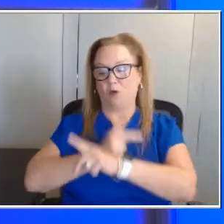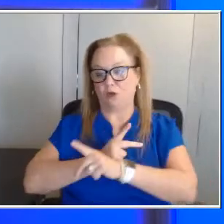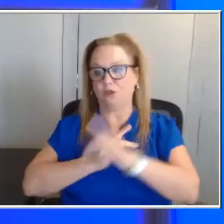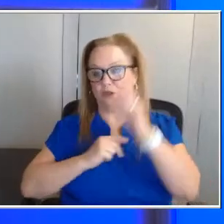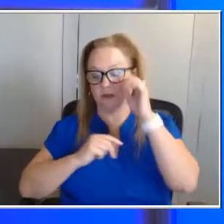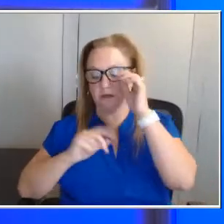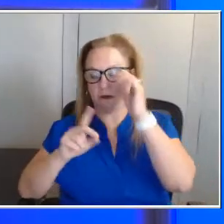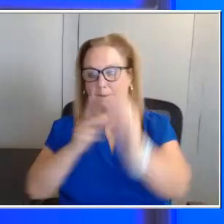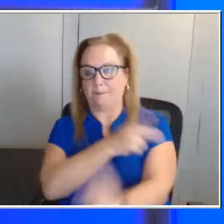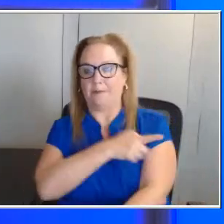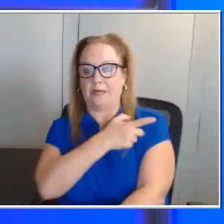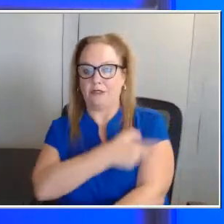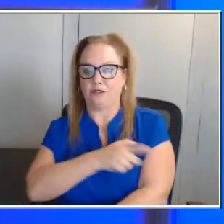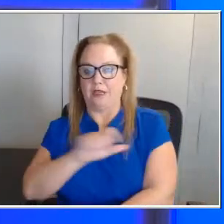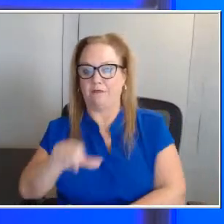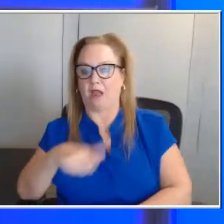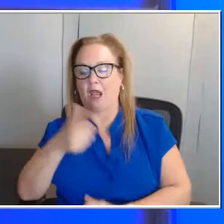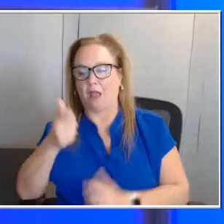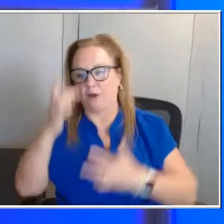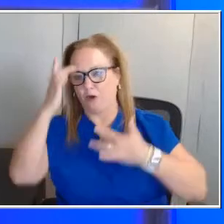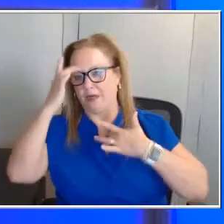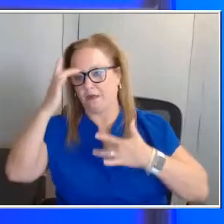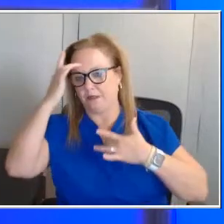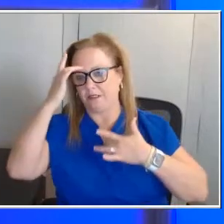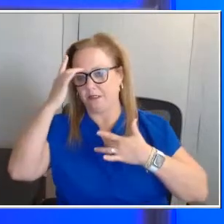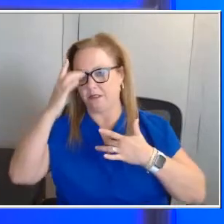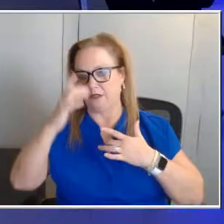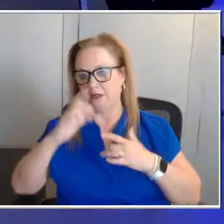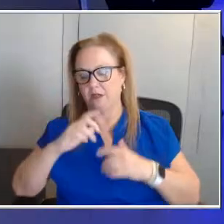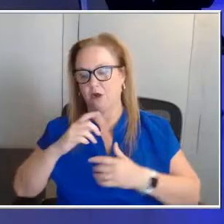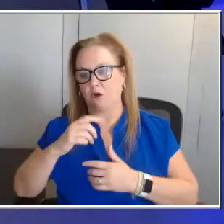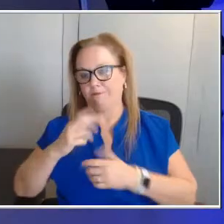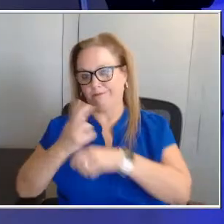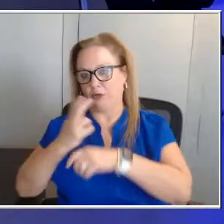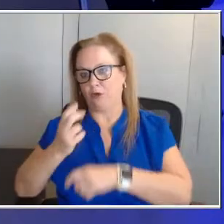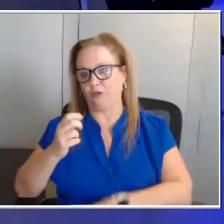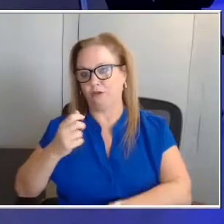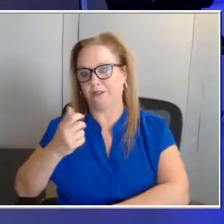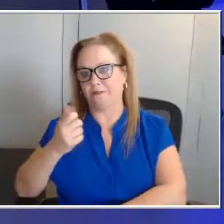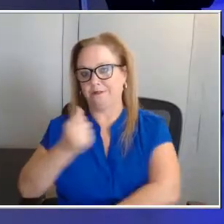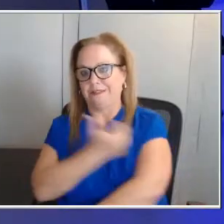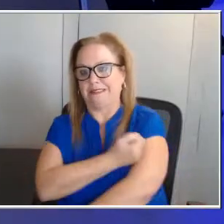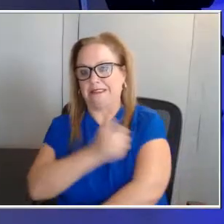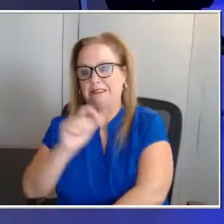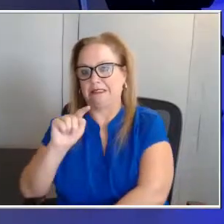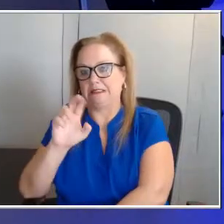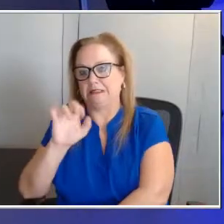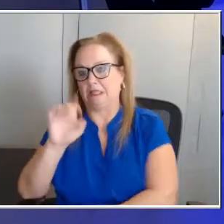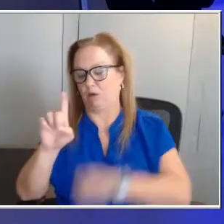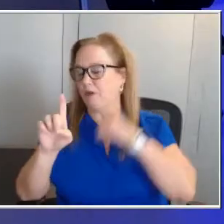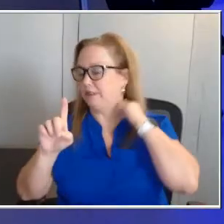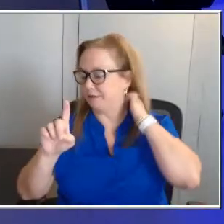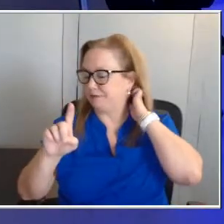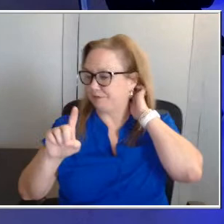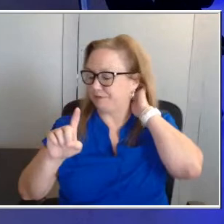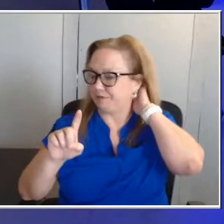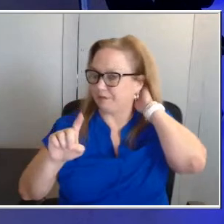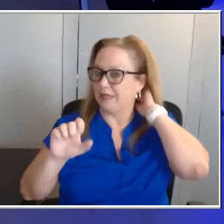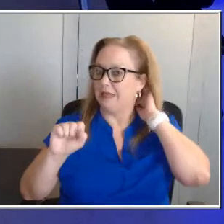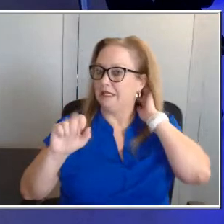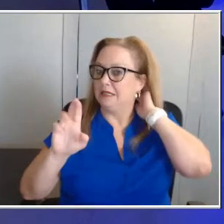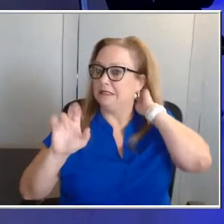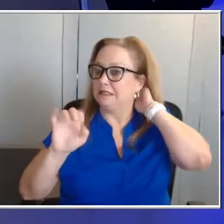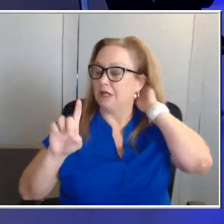patients who have other underlying illnesses who are currently being treated with steroids. Yeah, so that steroid thing is kind of a warning to us all, right? Because the steroids aren't